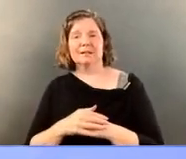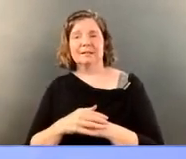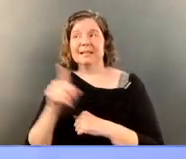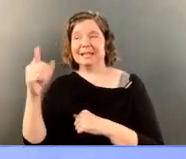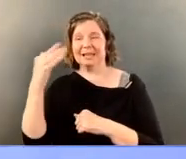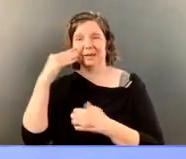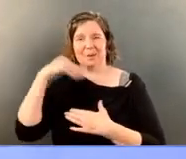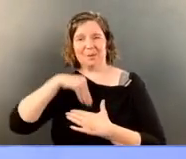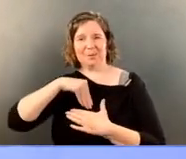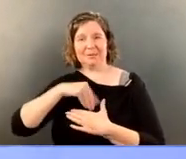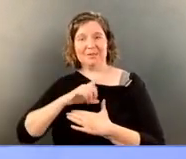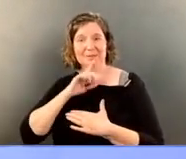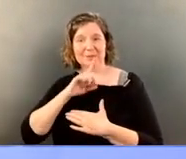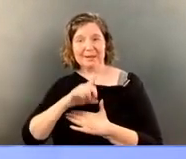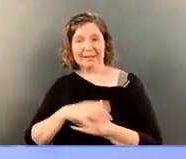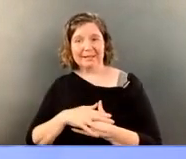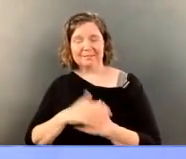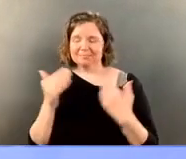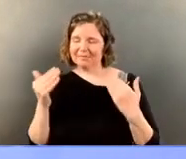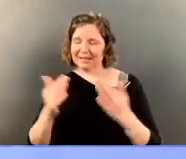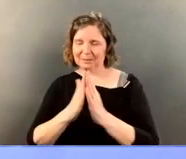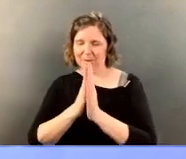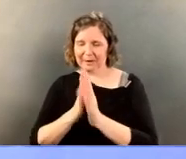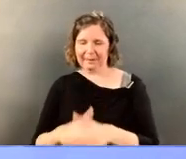real. Let's pray.